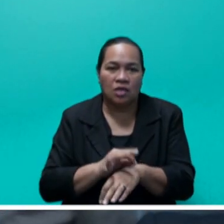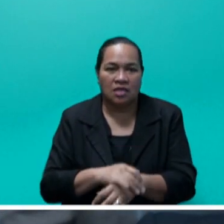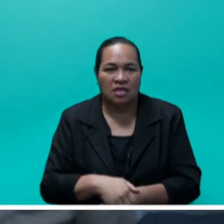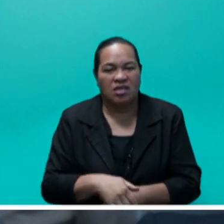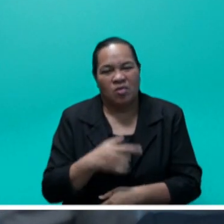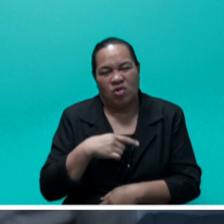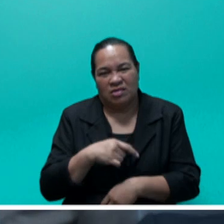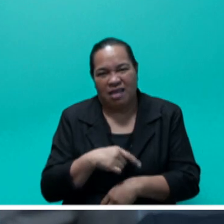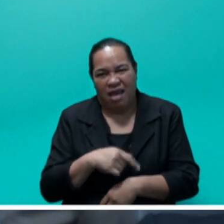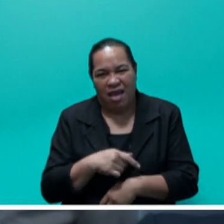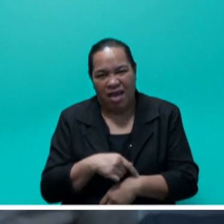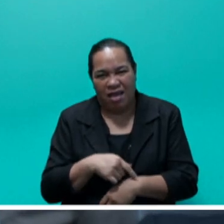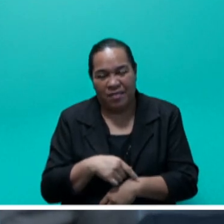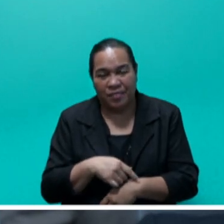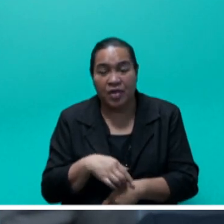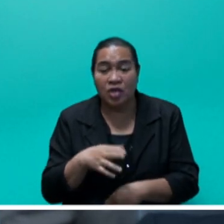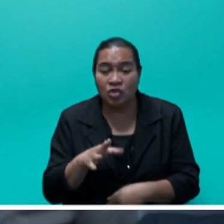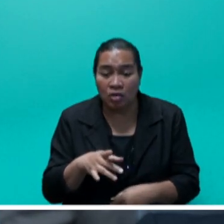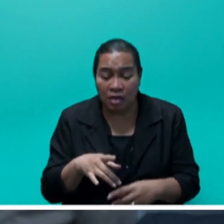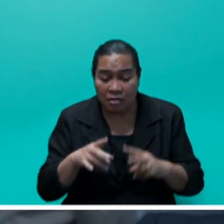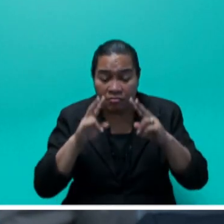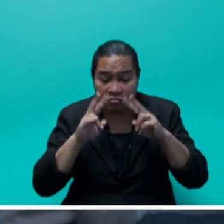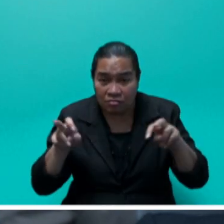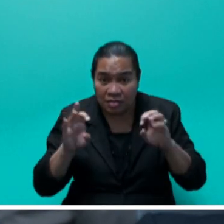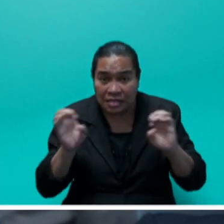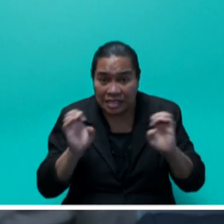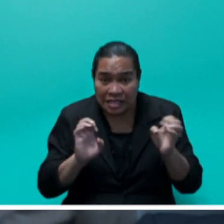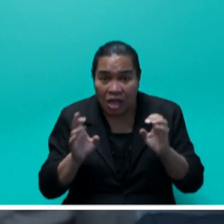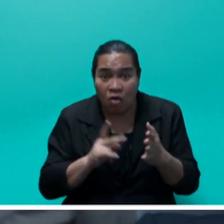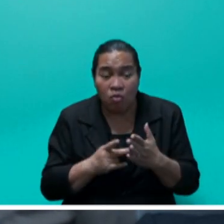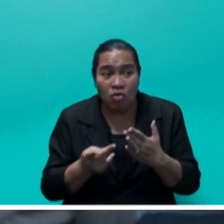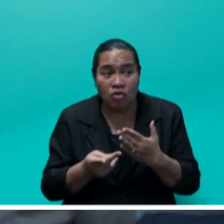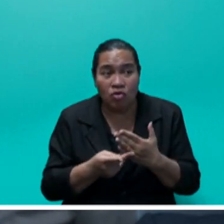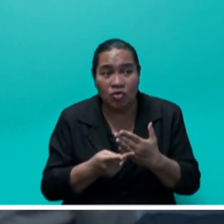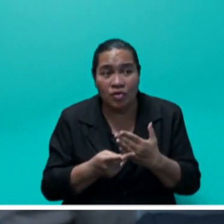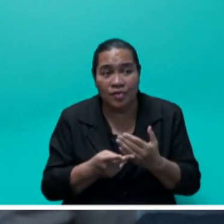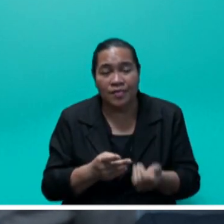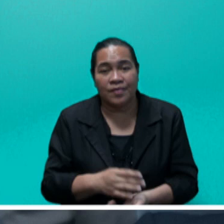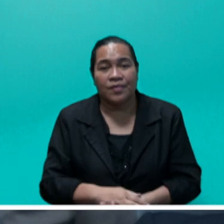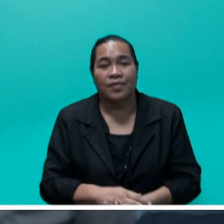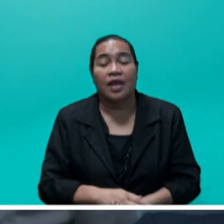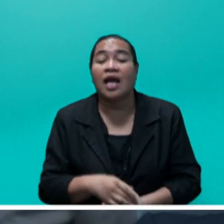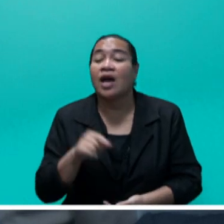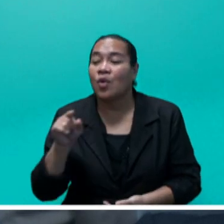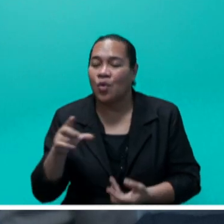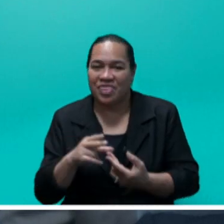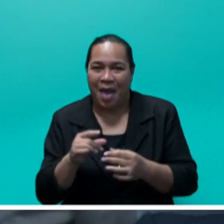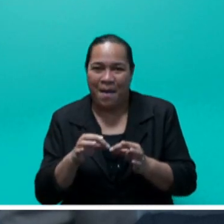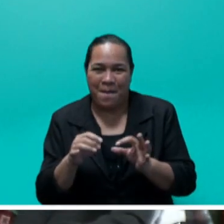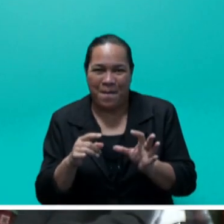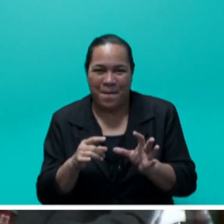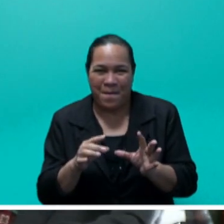time constraints and the urgency of the project, the ministry, with the assistance of the provincial administrator in Mbaa, worked